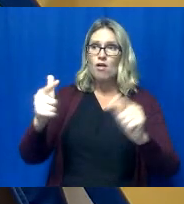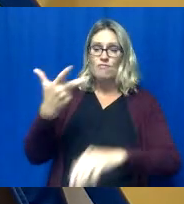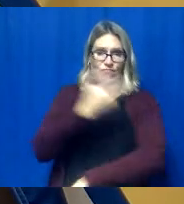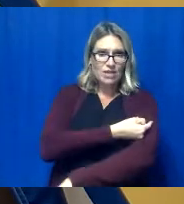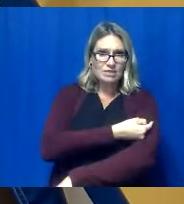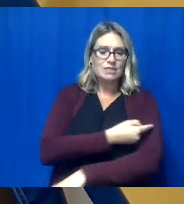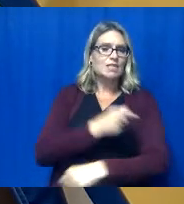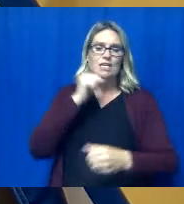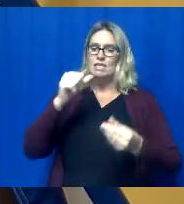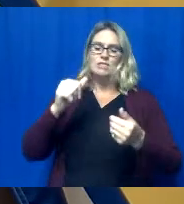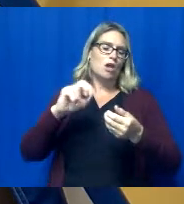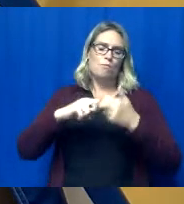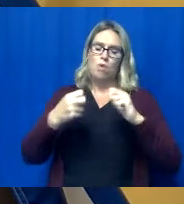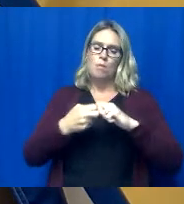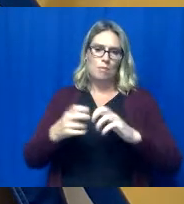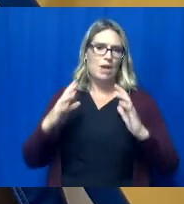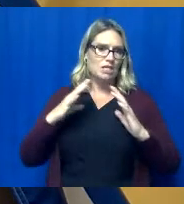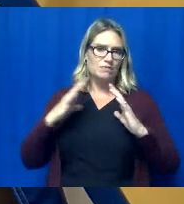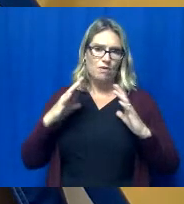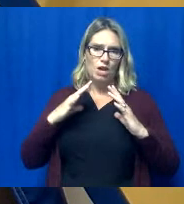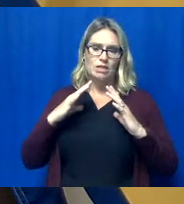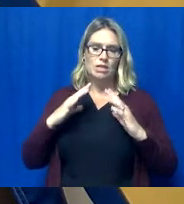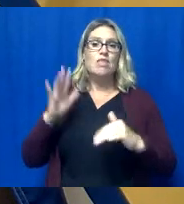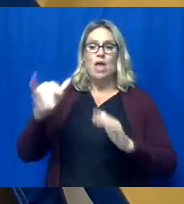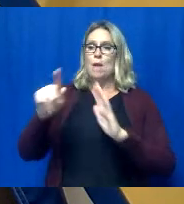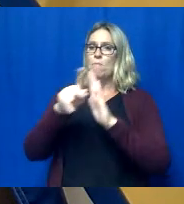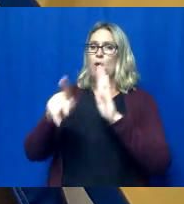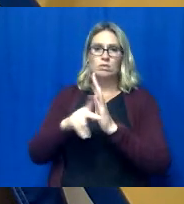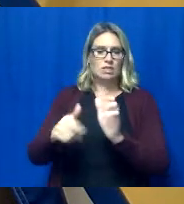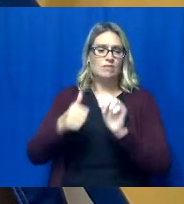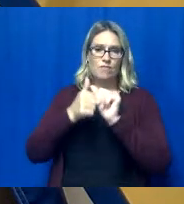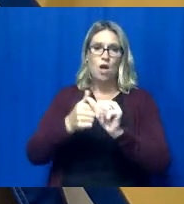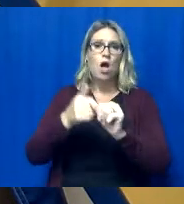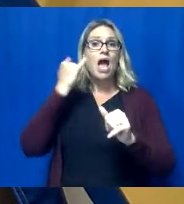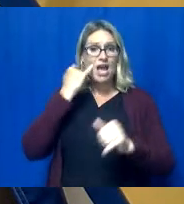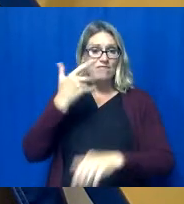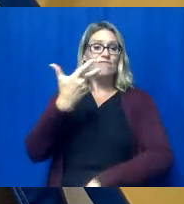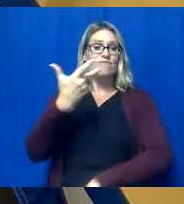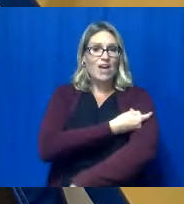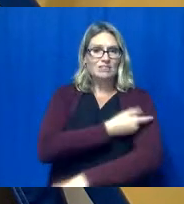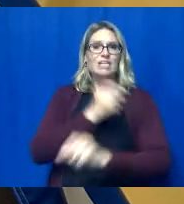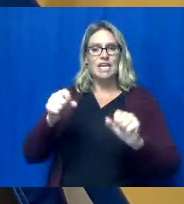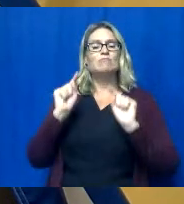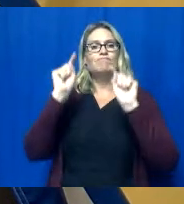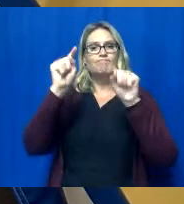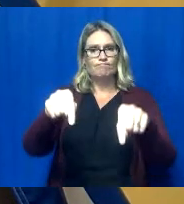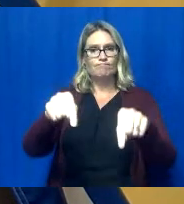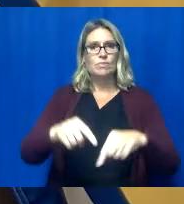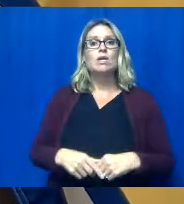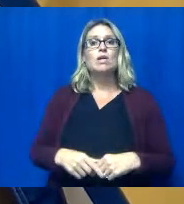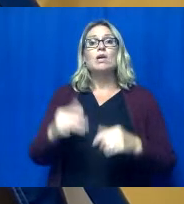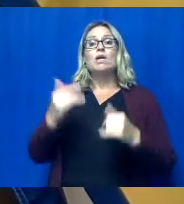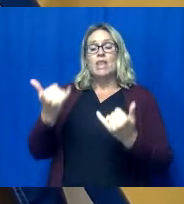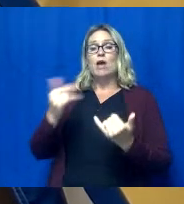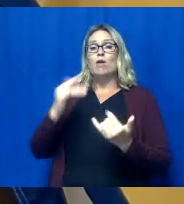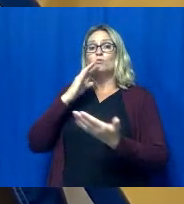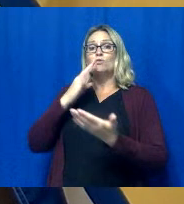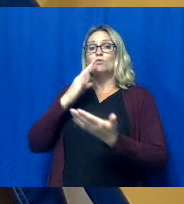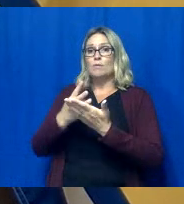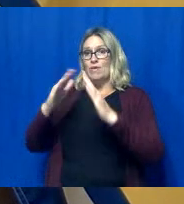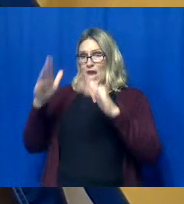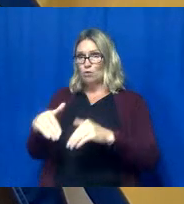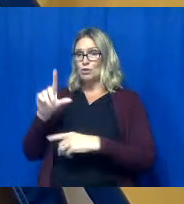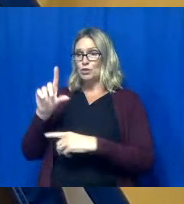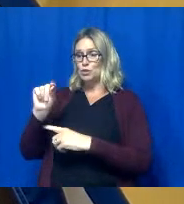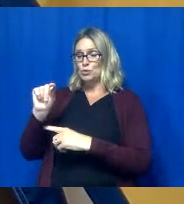is how the policy will continue. With regards to the household plus 20, Dr.